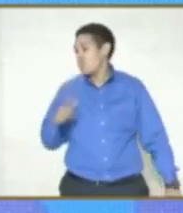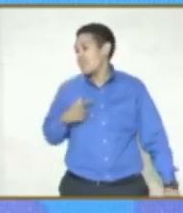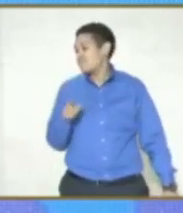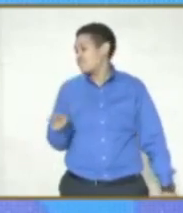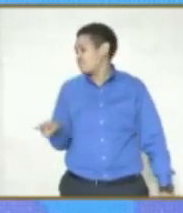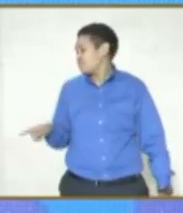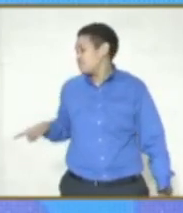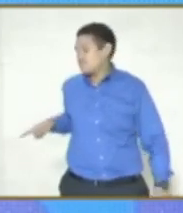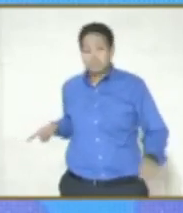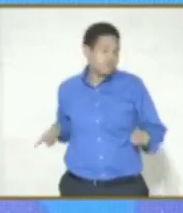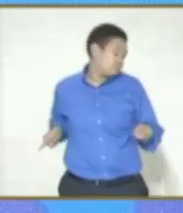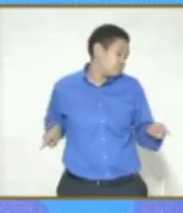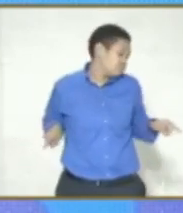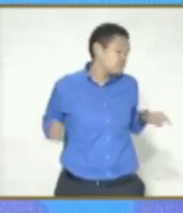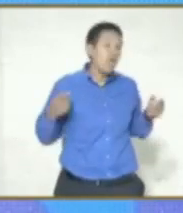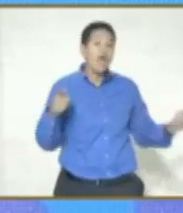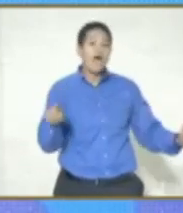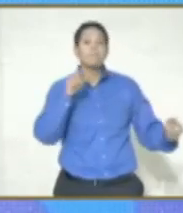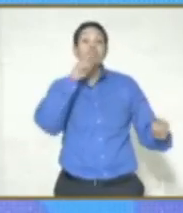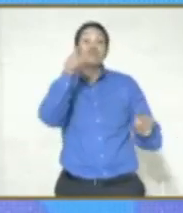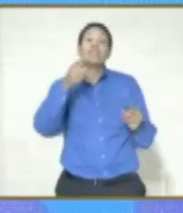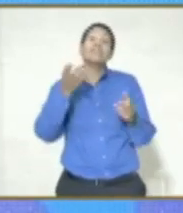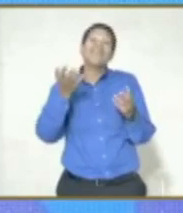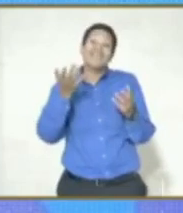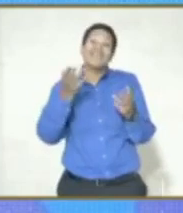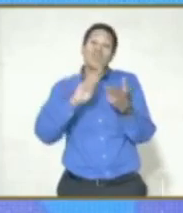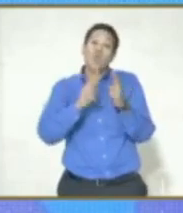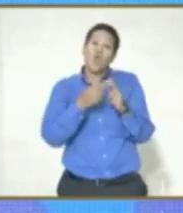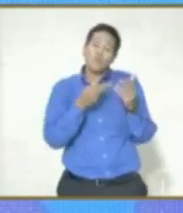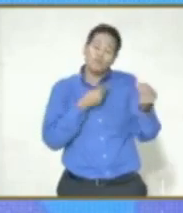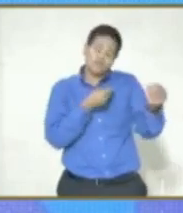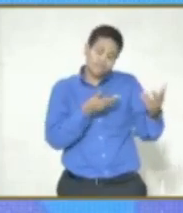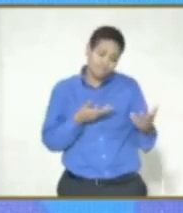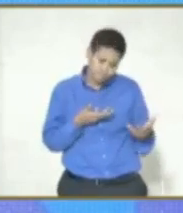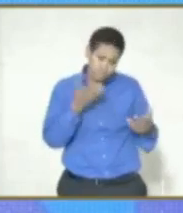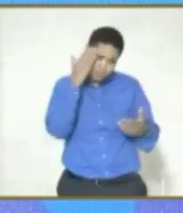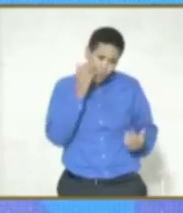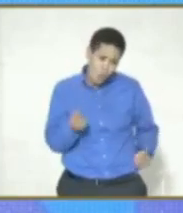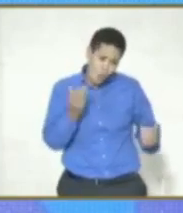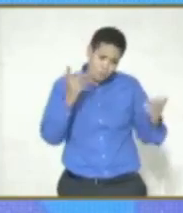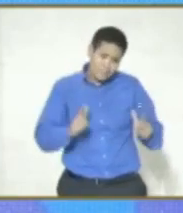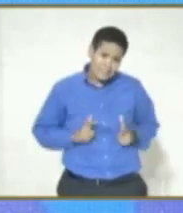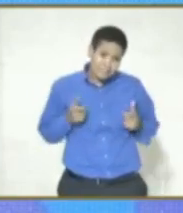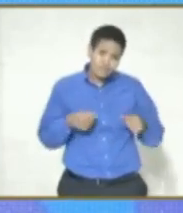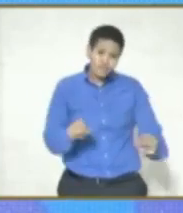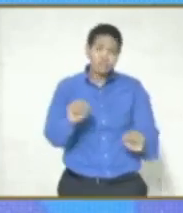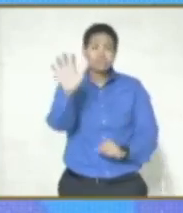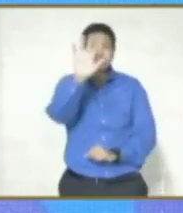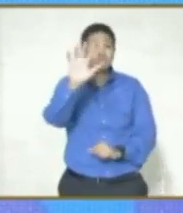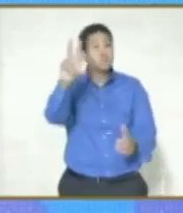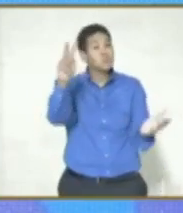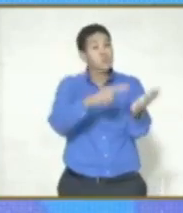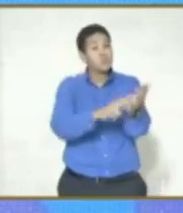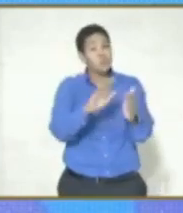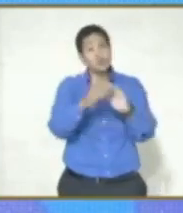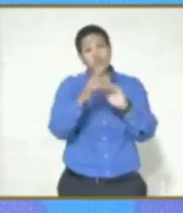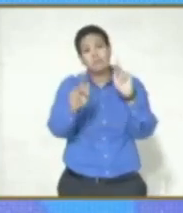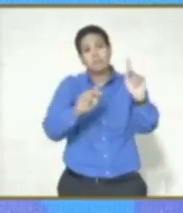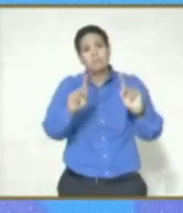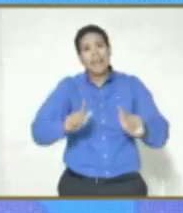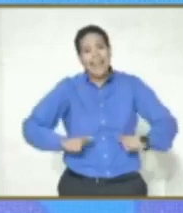figure that we have in our possession is pointing to some 2,000